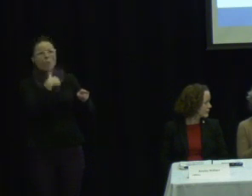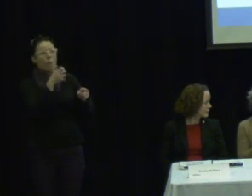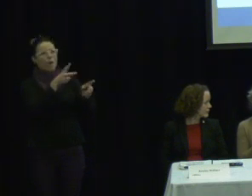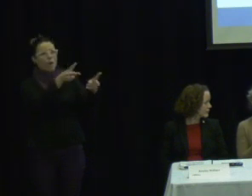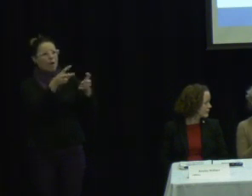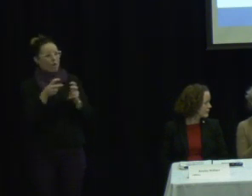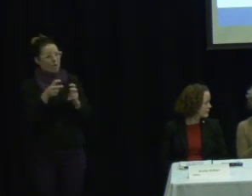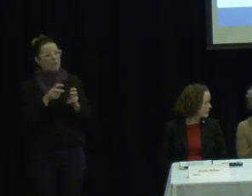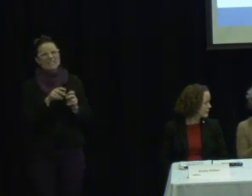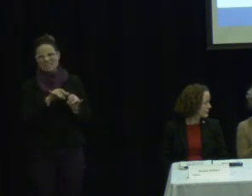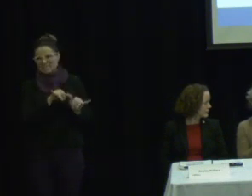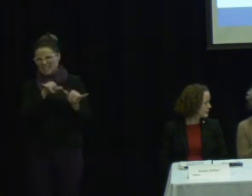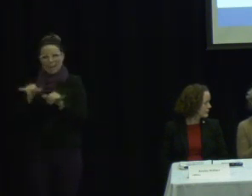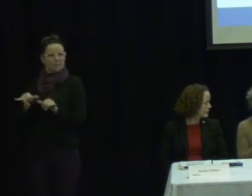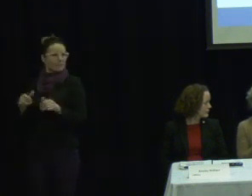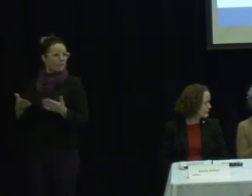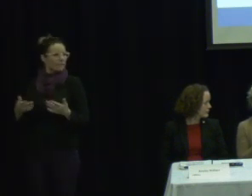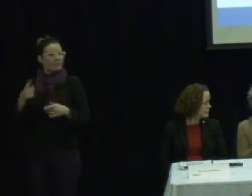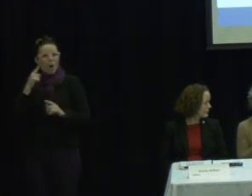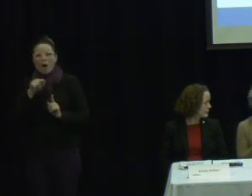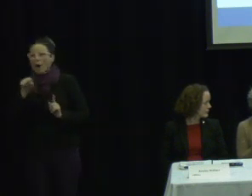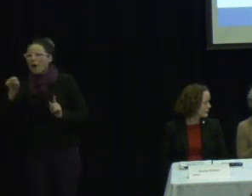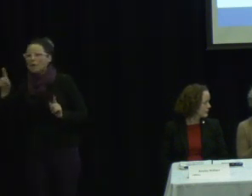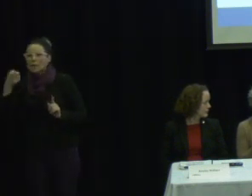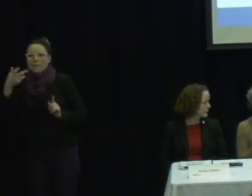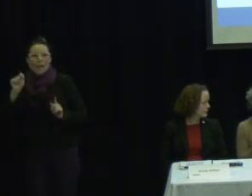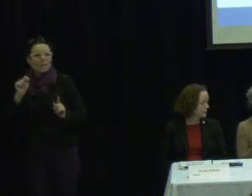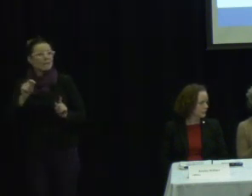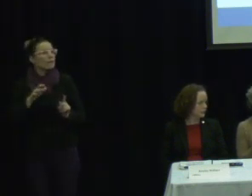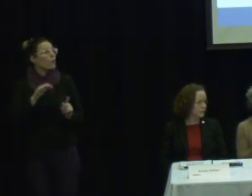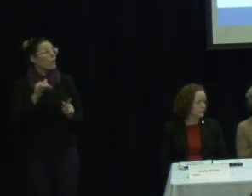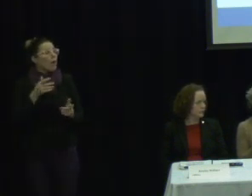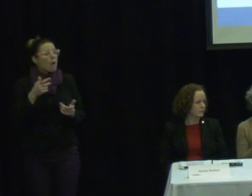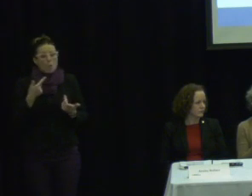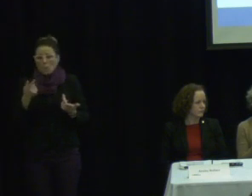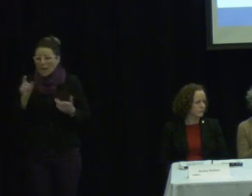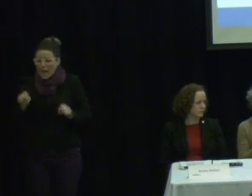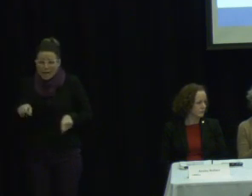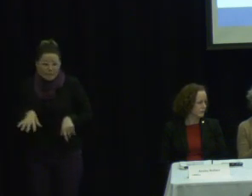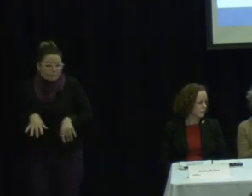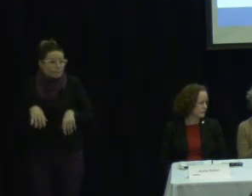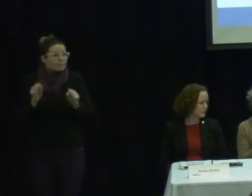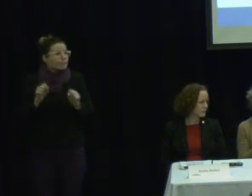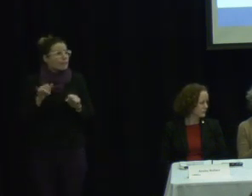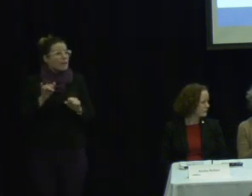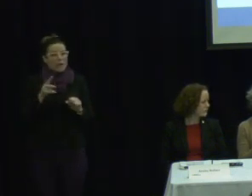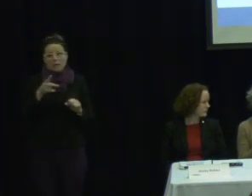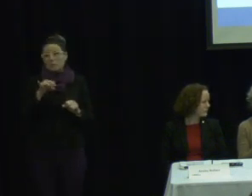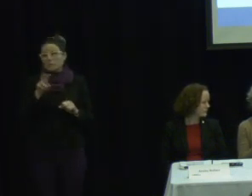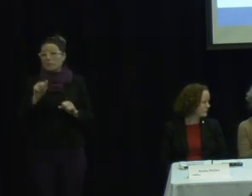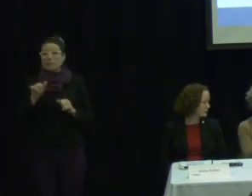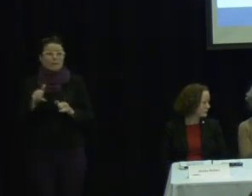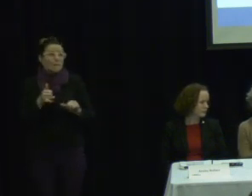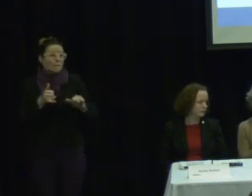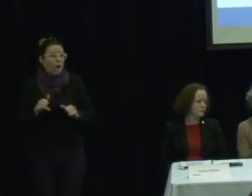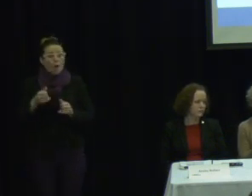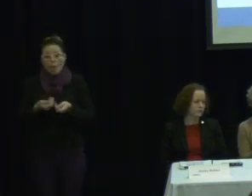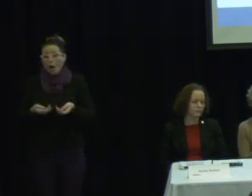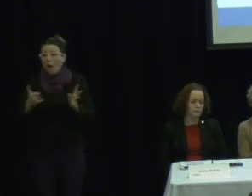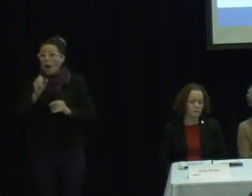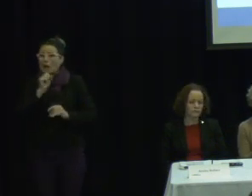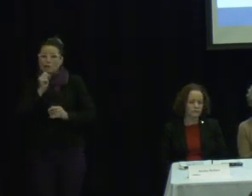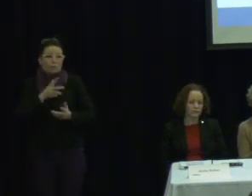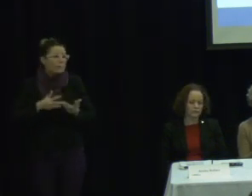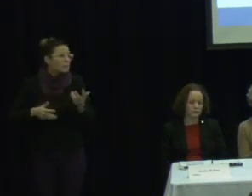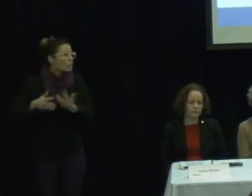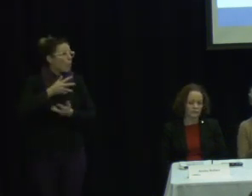pizza party, an ice cream social, those things are not expensive, and they really go a long way. So thank you.